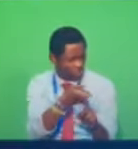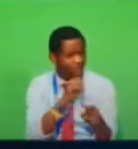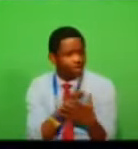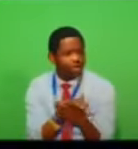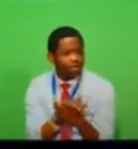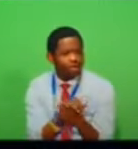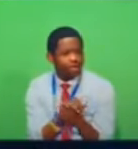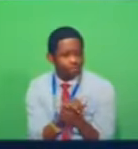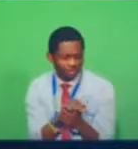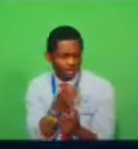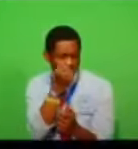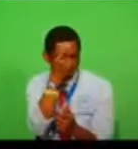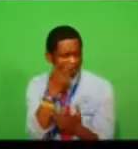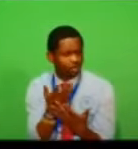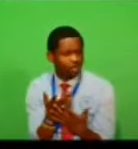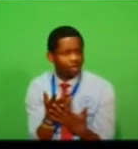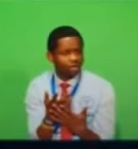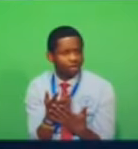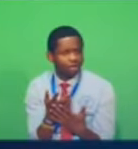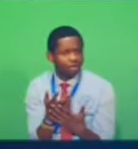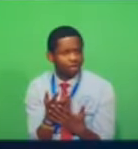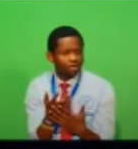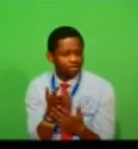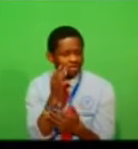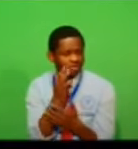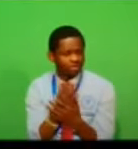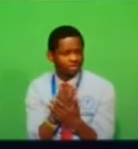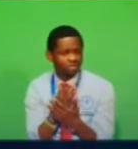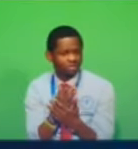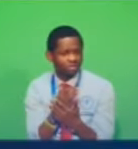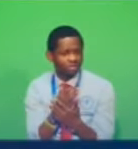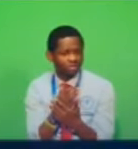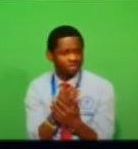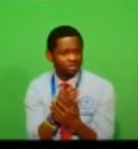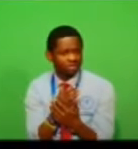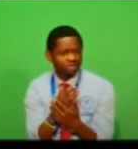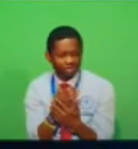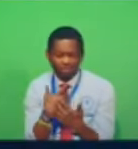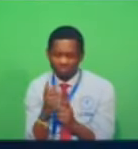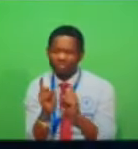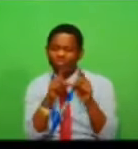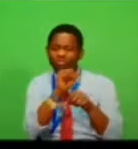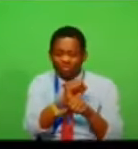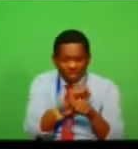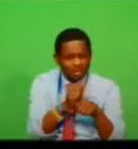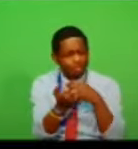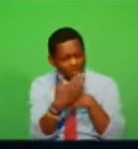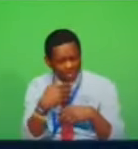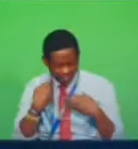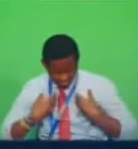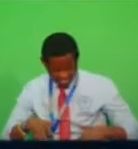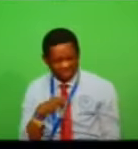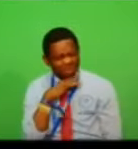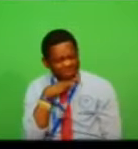she got to understand, because those days you go to site, come back, and everything on you is stinking. You have to put this, she's going to do the washing